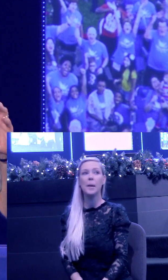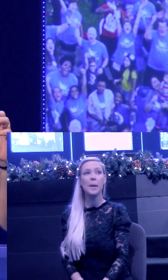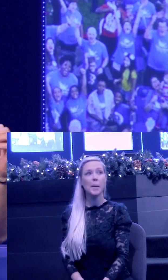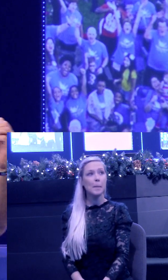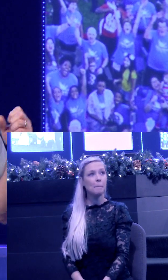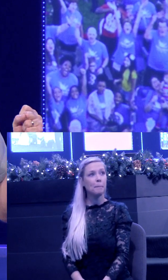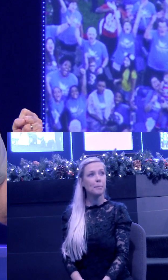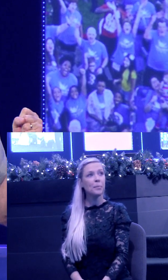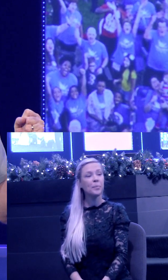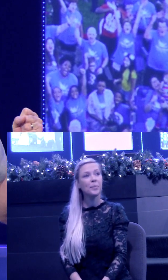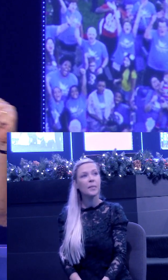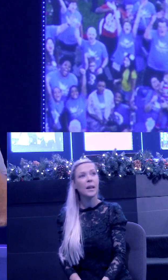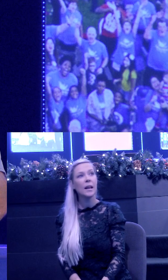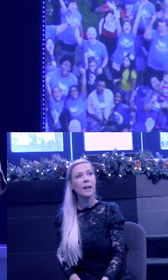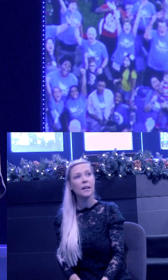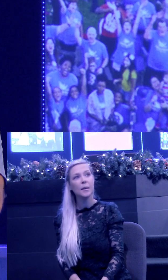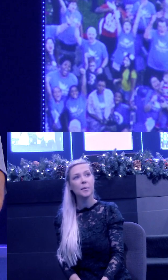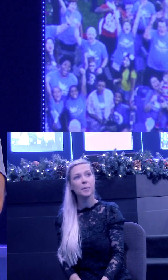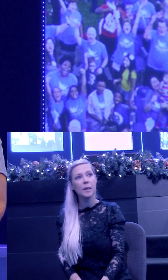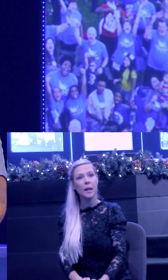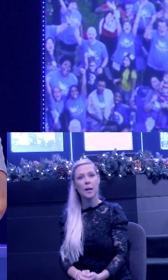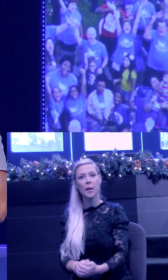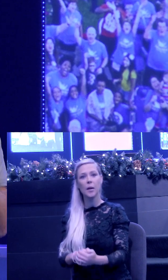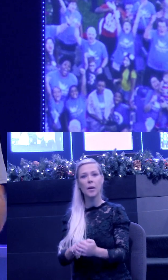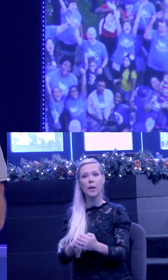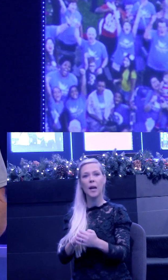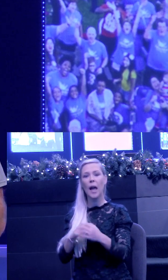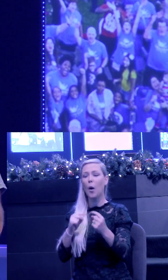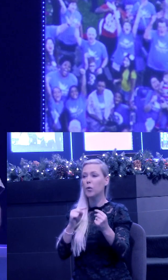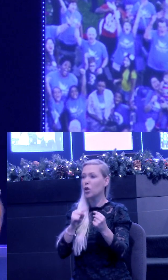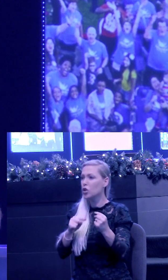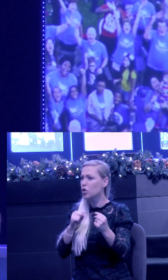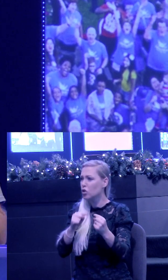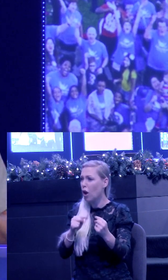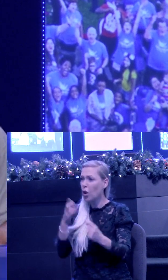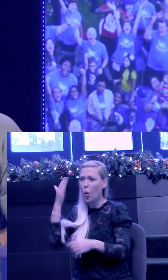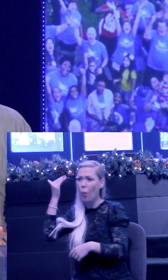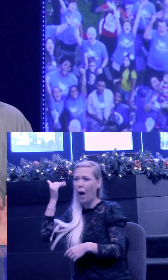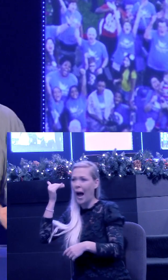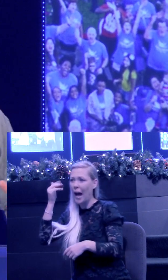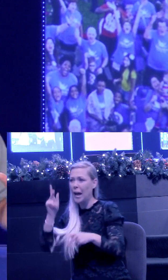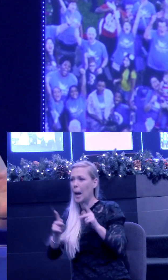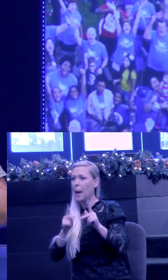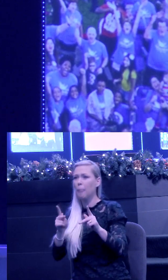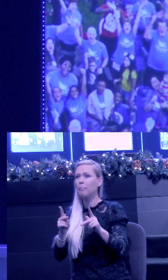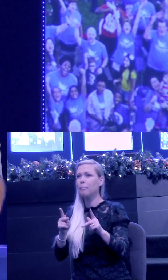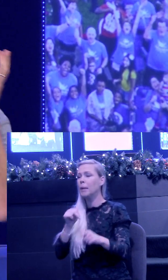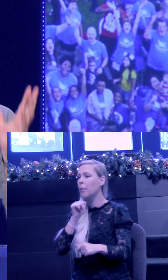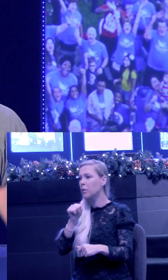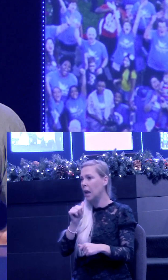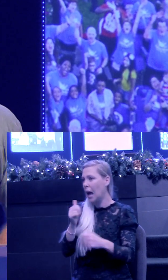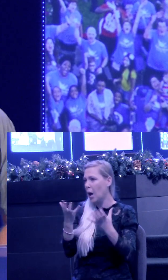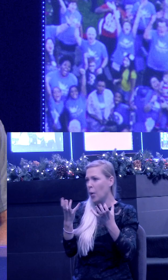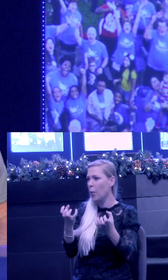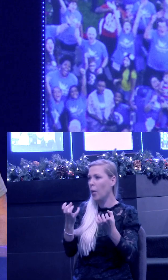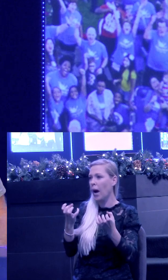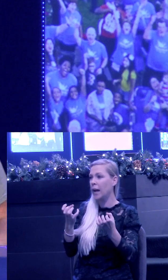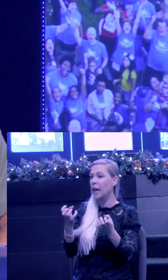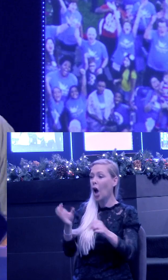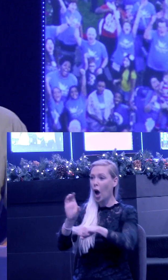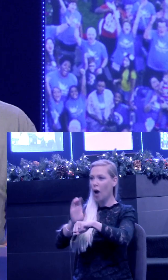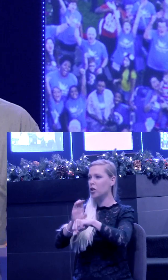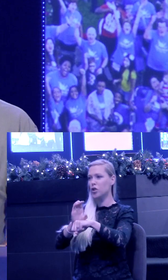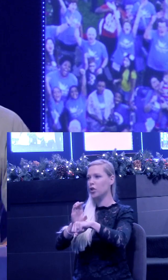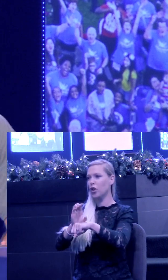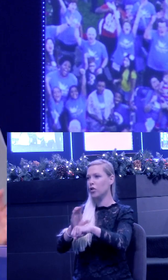that were, you know, trying to, you know, to say, we don't want you in our backyard. And it was in the acres, and they didn't want a big church. And I get that,